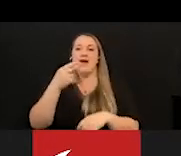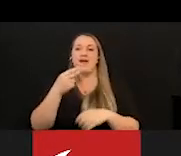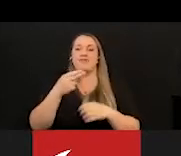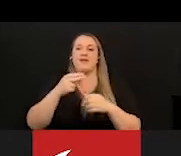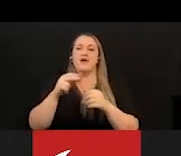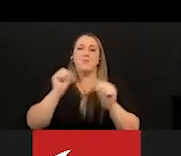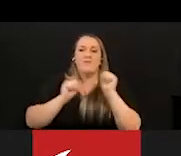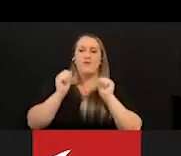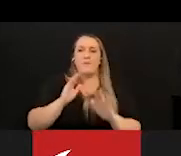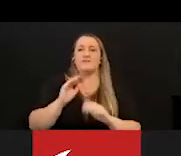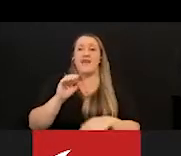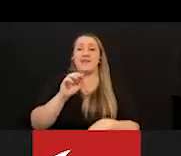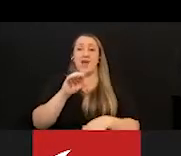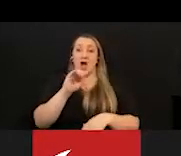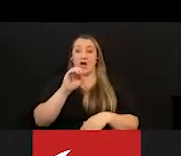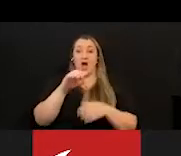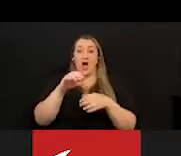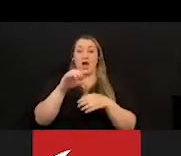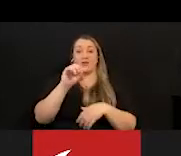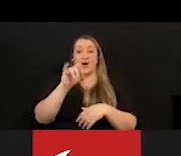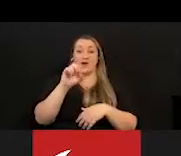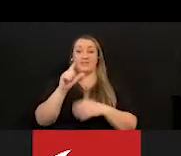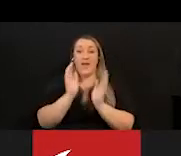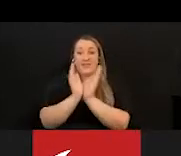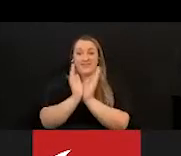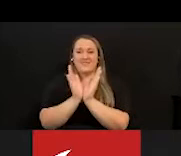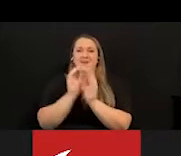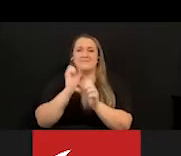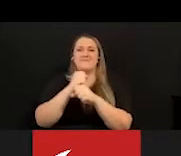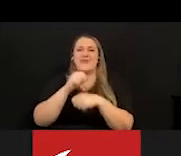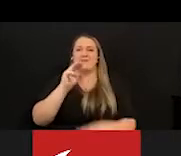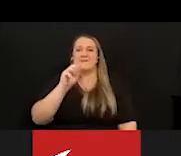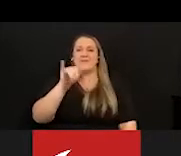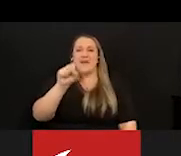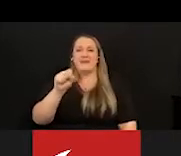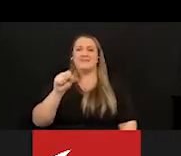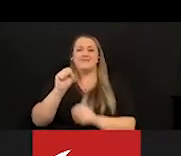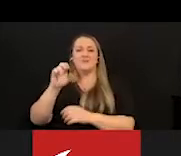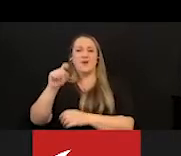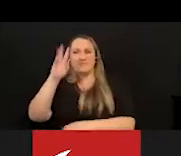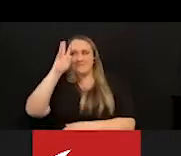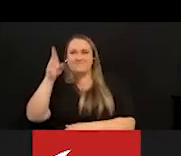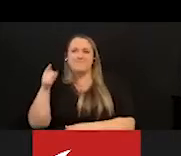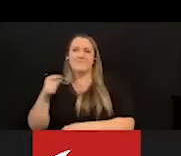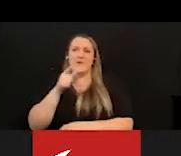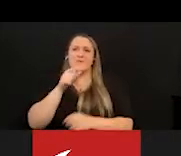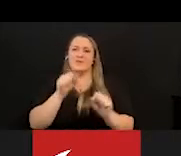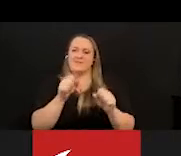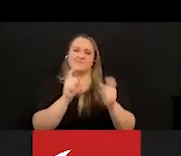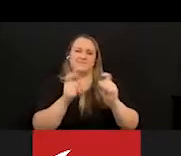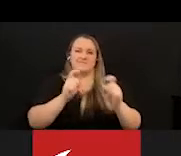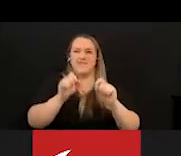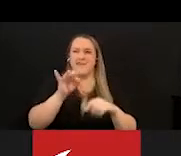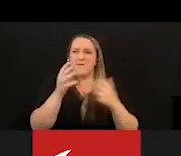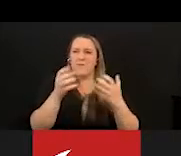named by Maia called the Reasonable Accommodation, which was endlessly customizable. We also hosted Free Community